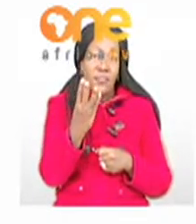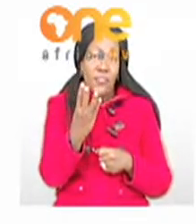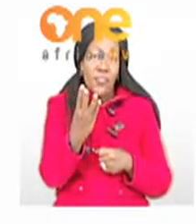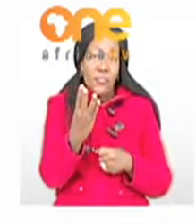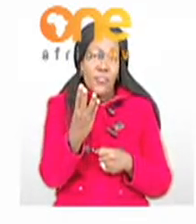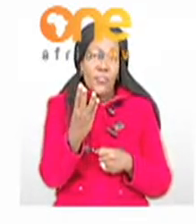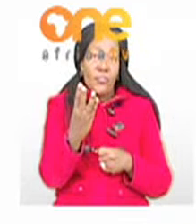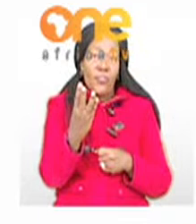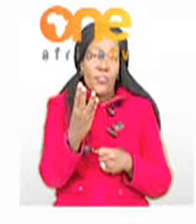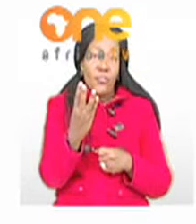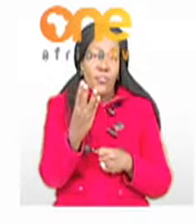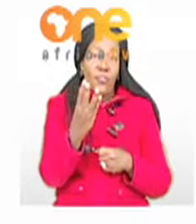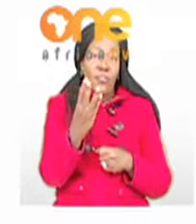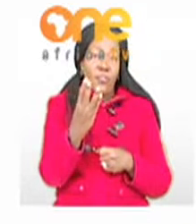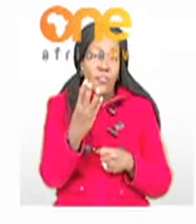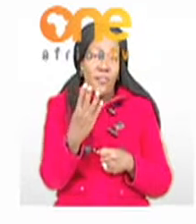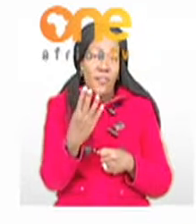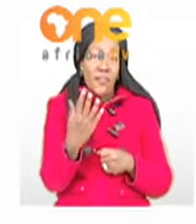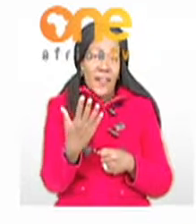4,